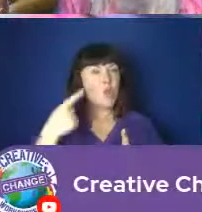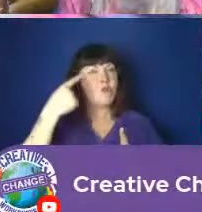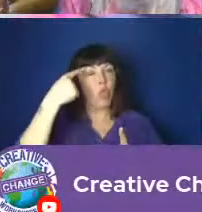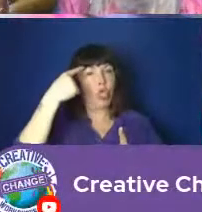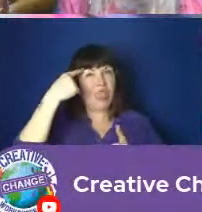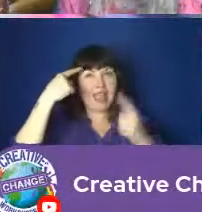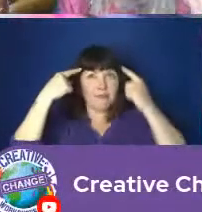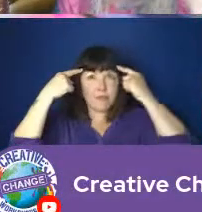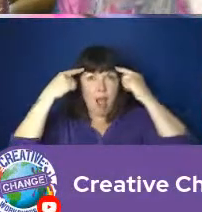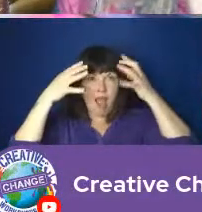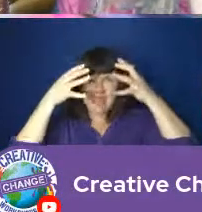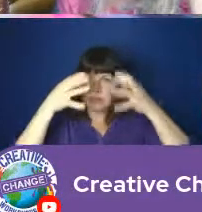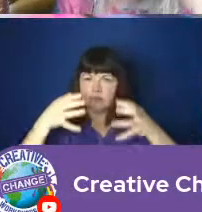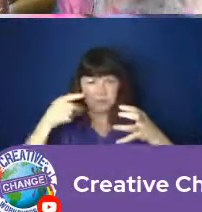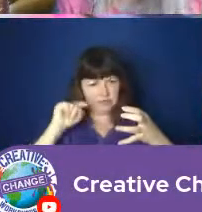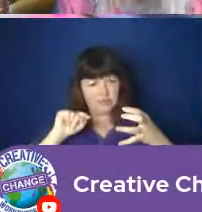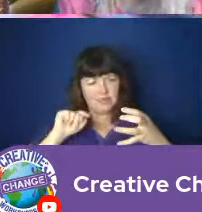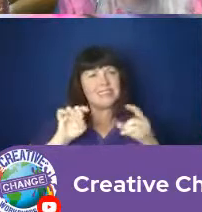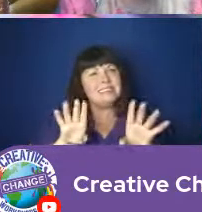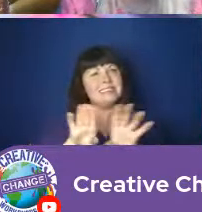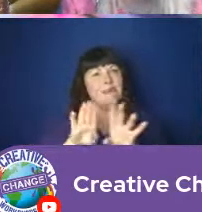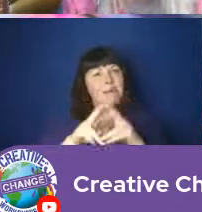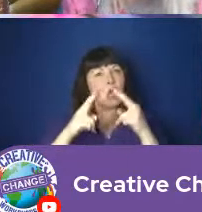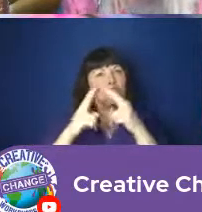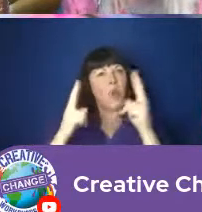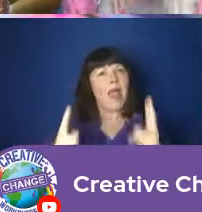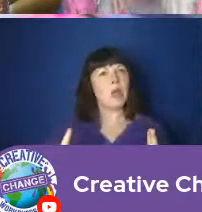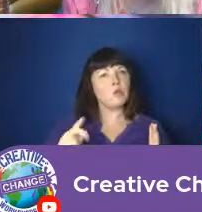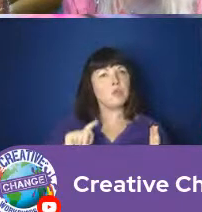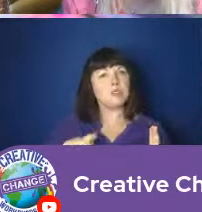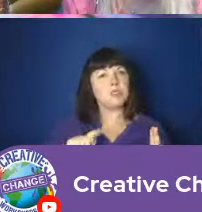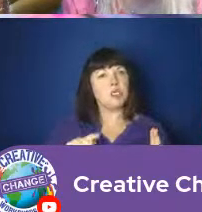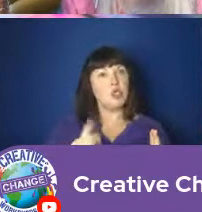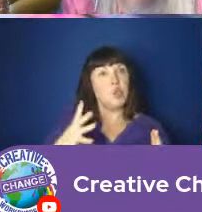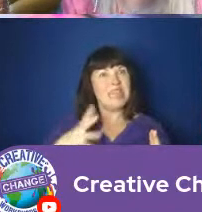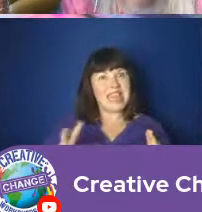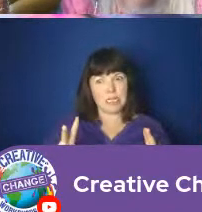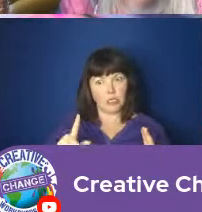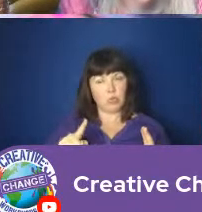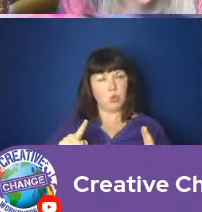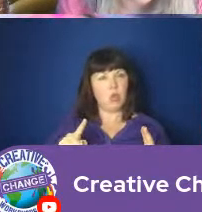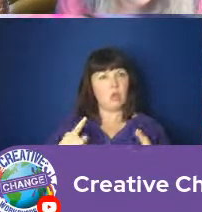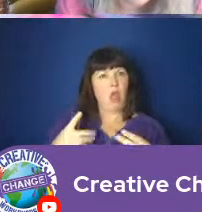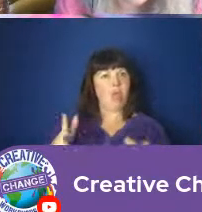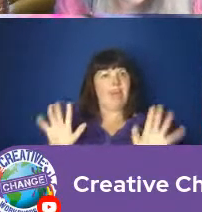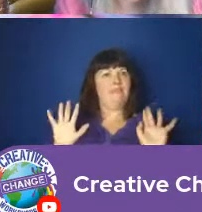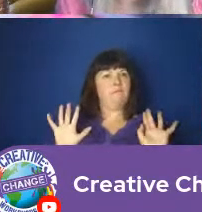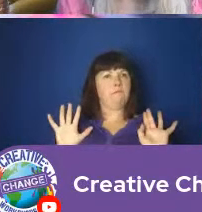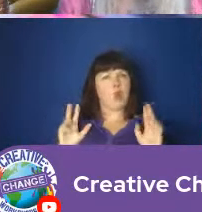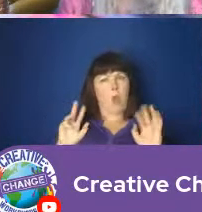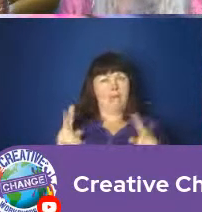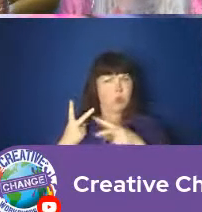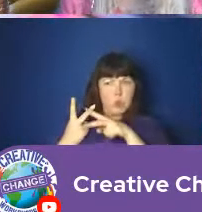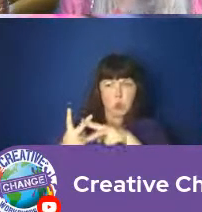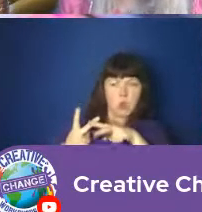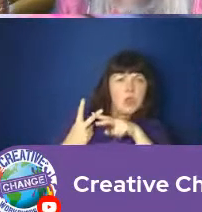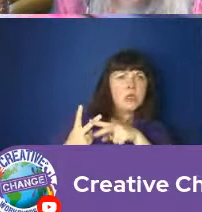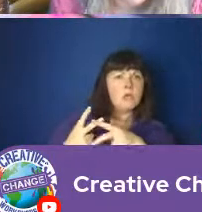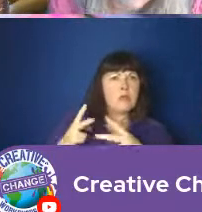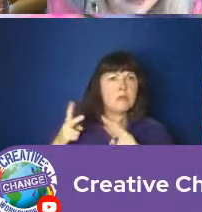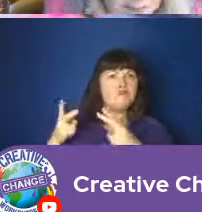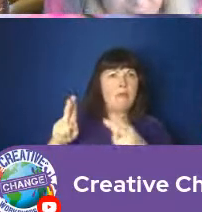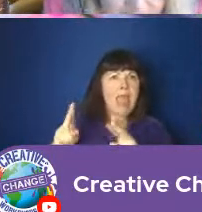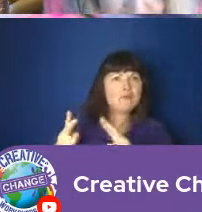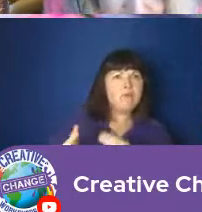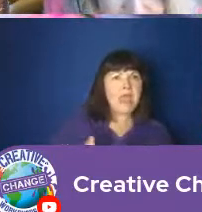love that analogy. That actually works really well for something we're doing in a couple of weeks as well. So I might steal that if that's